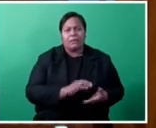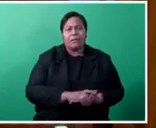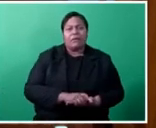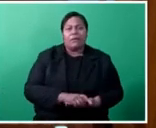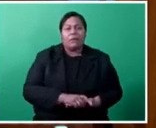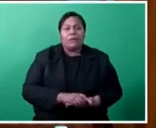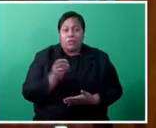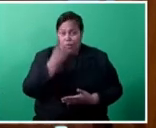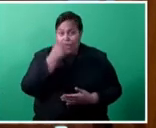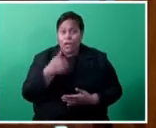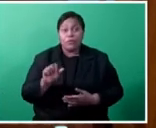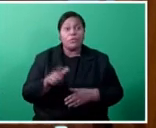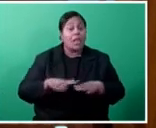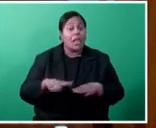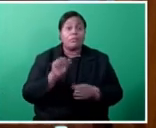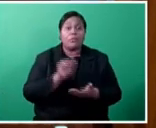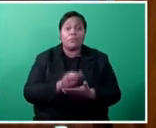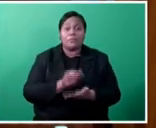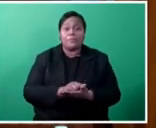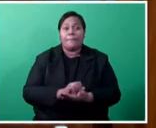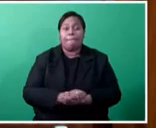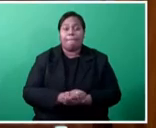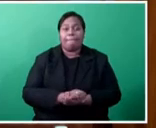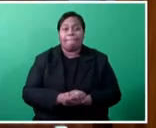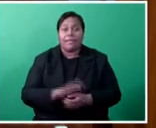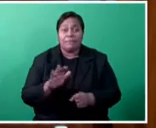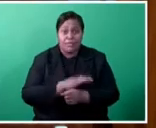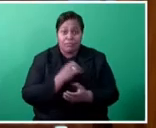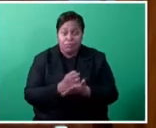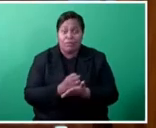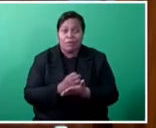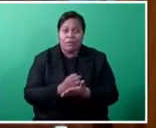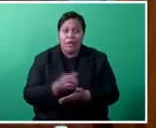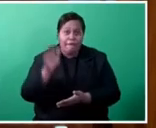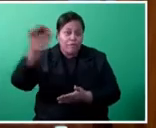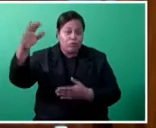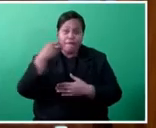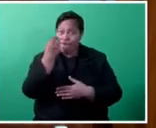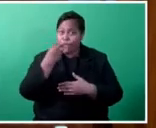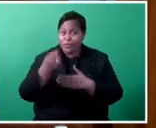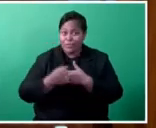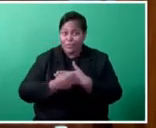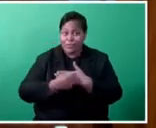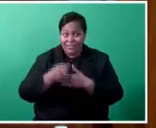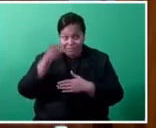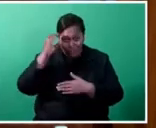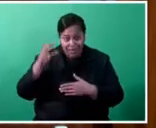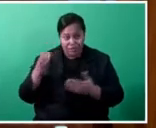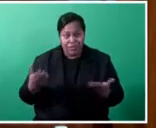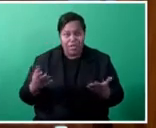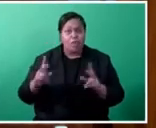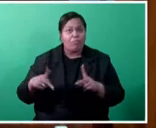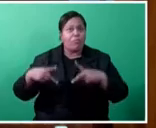to put the land into better use and increase soil fertility and ensuring future food security for the nation, promotion of